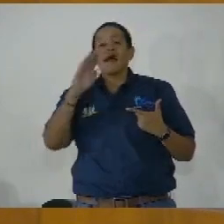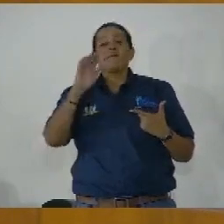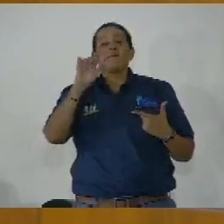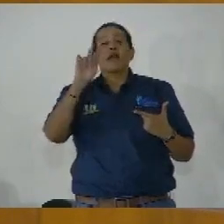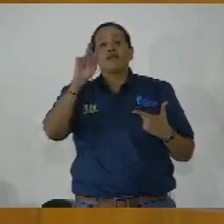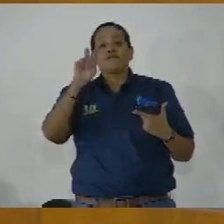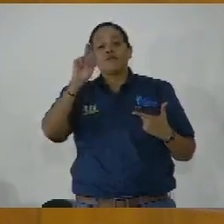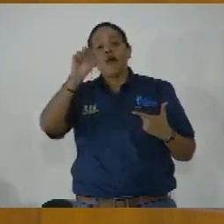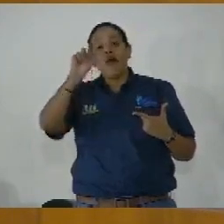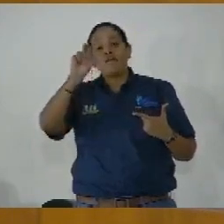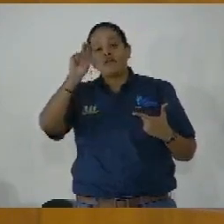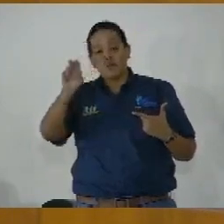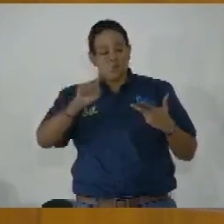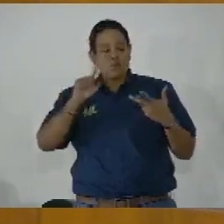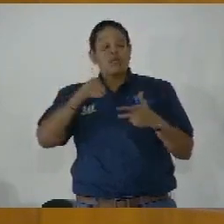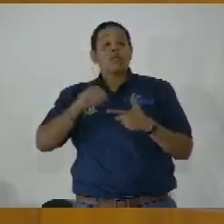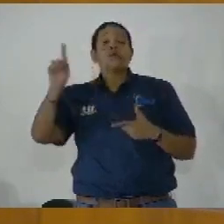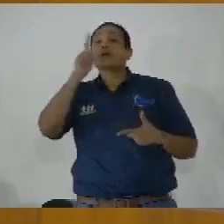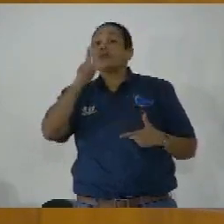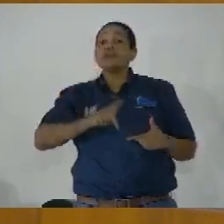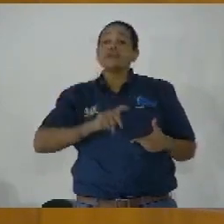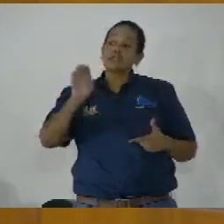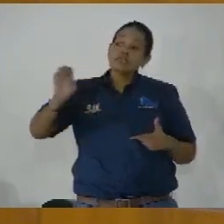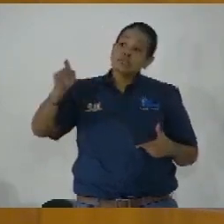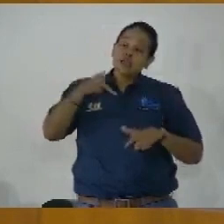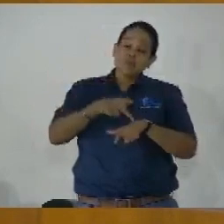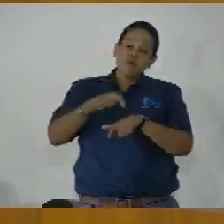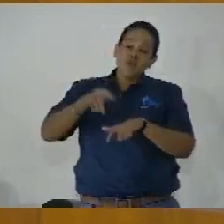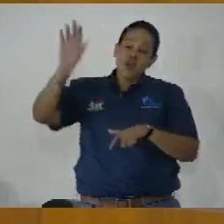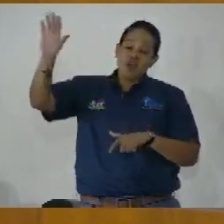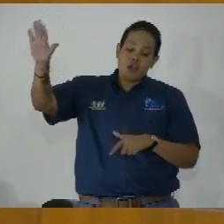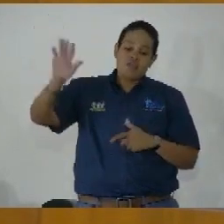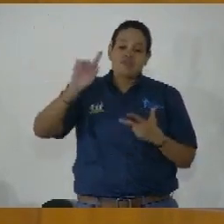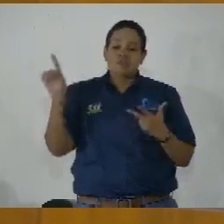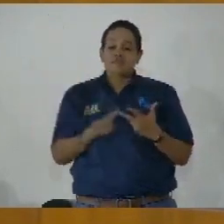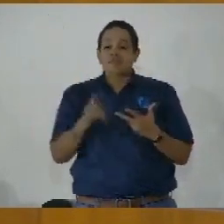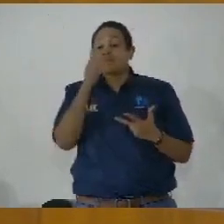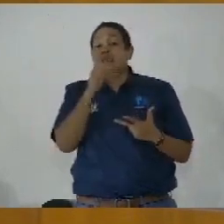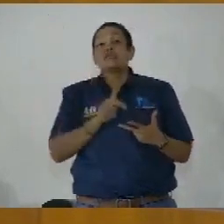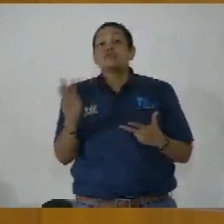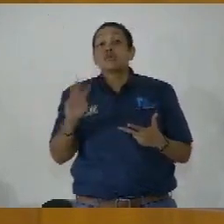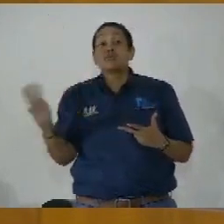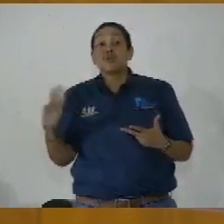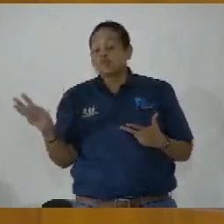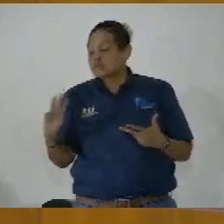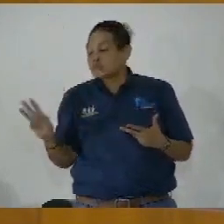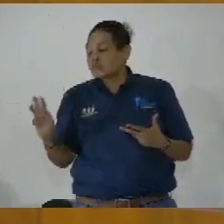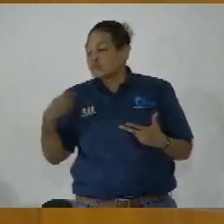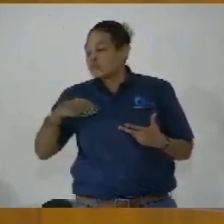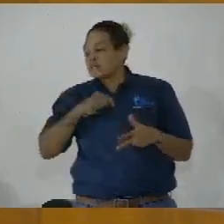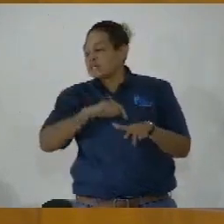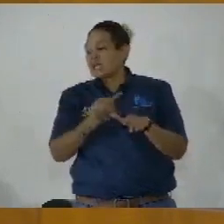Avenue in Kingston East and Port Royal. In Kingston Western, we're